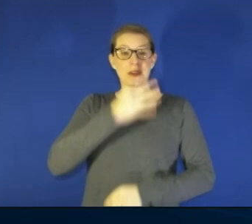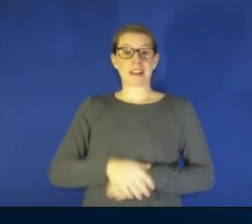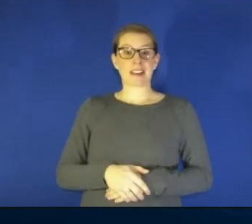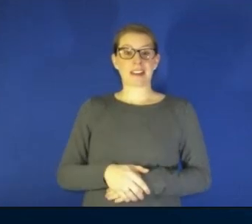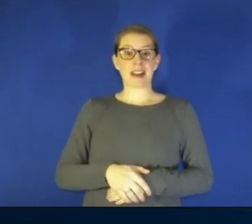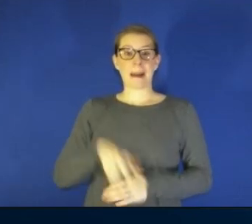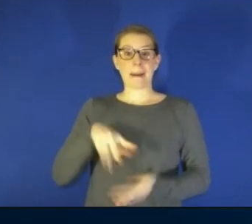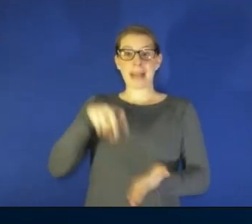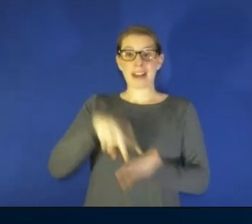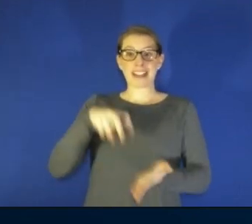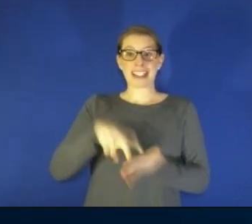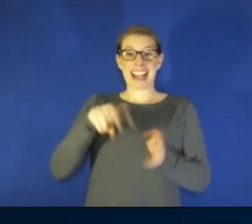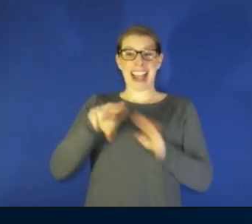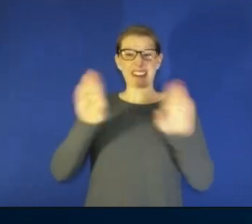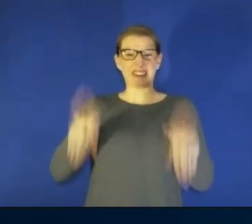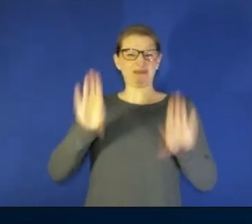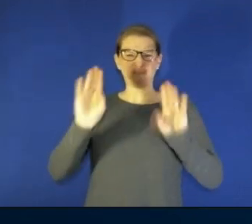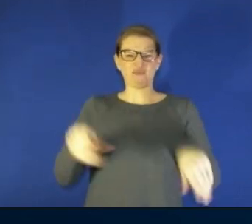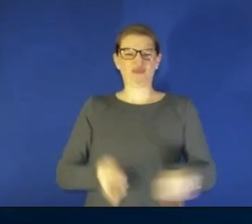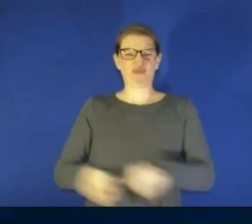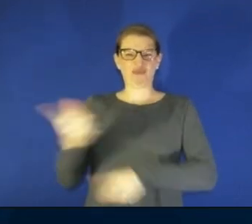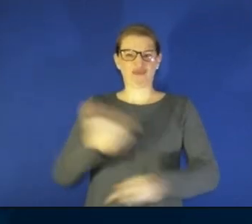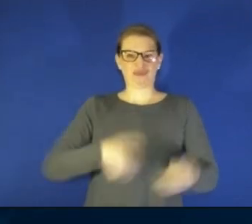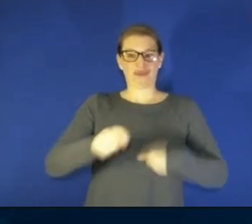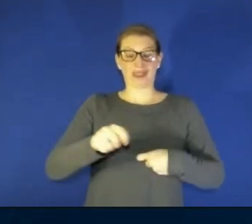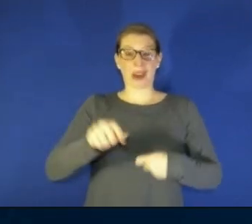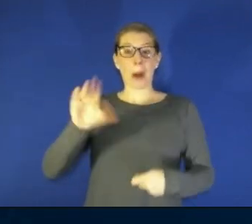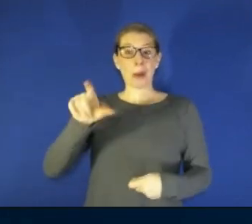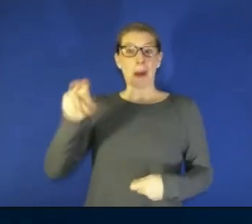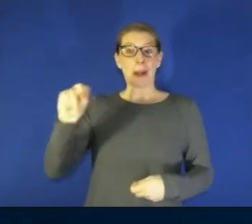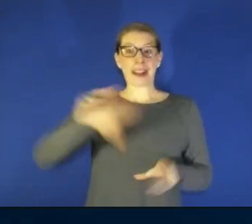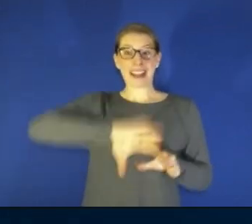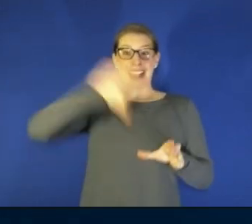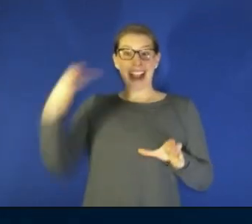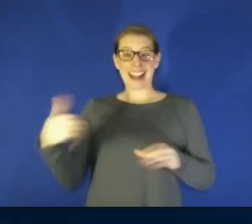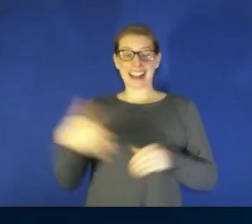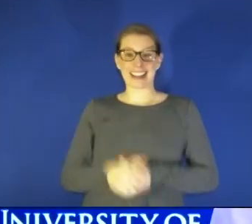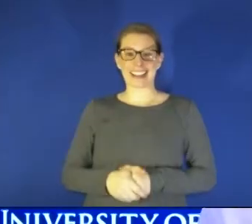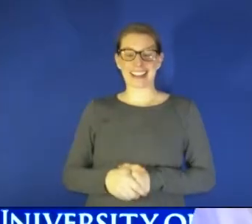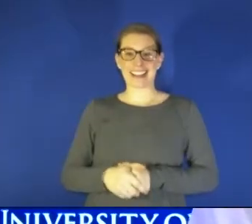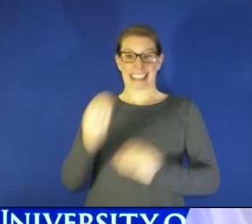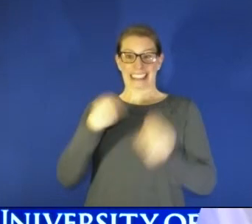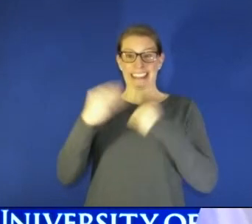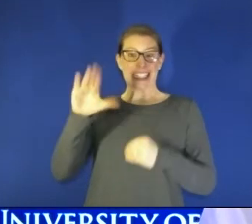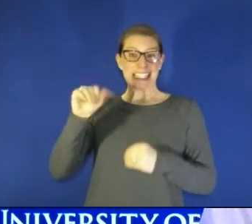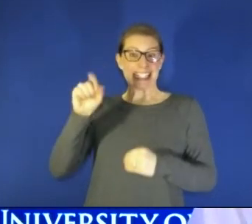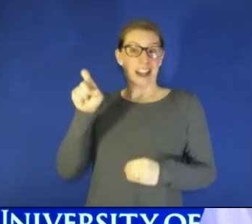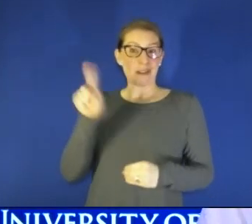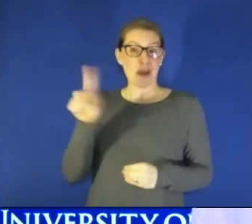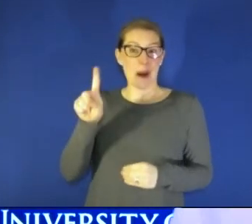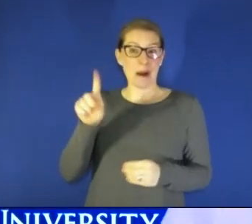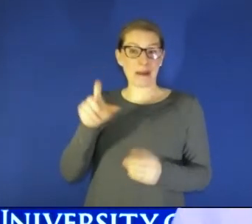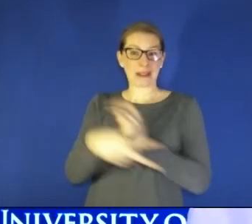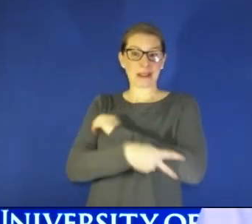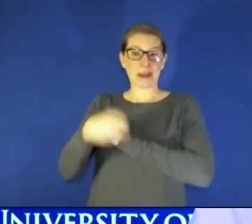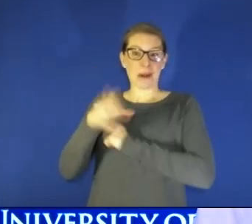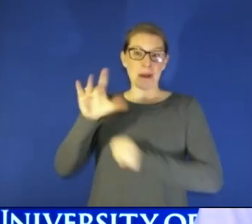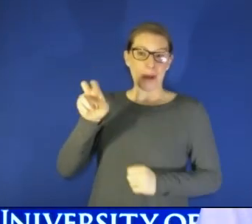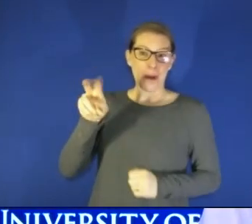rent the stolen colon. There you colon. go. I know. That'd be good. Exactly. Have cake in the stolen colon. Exactly. Again, we are